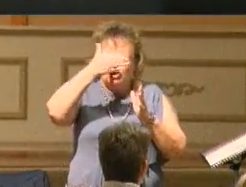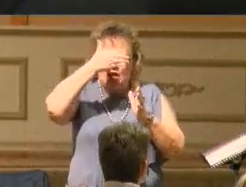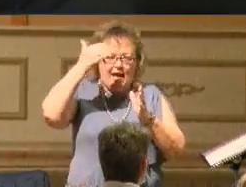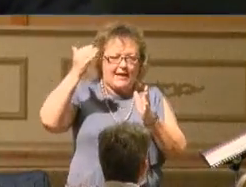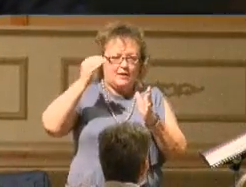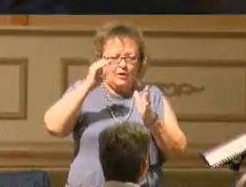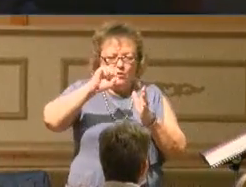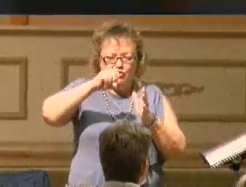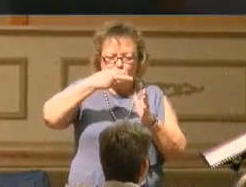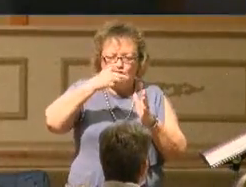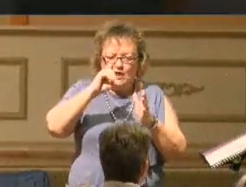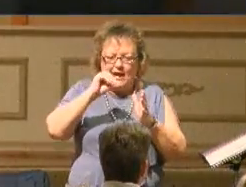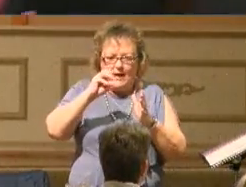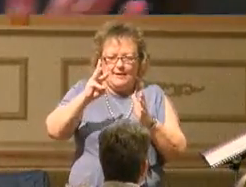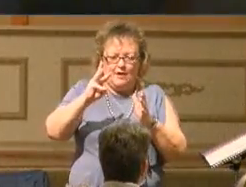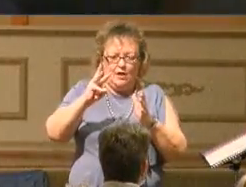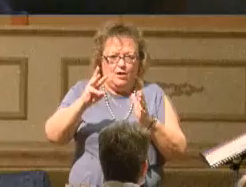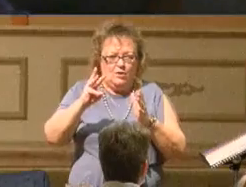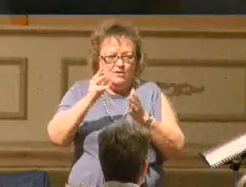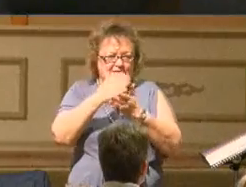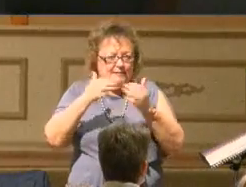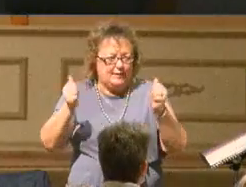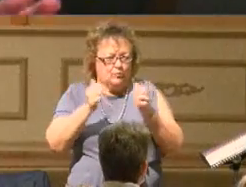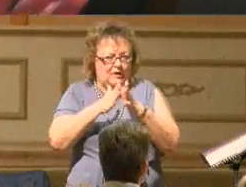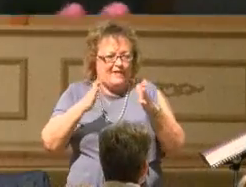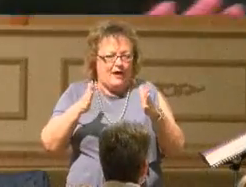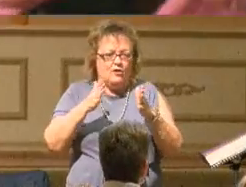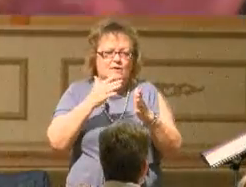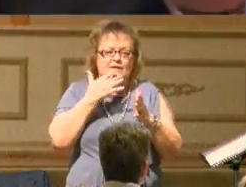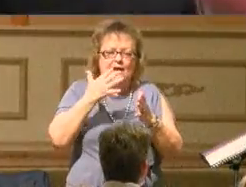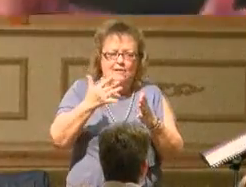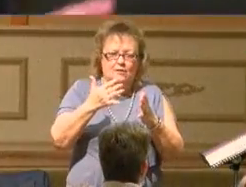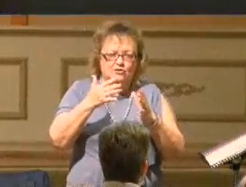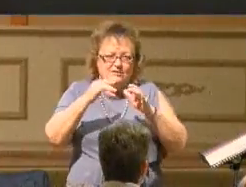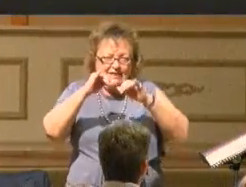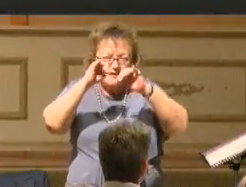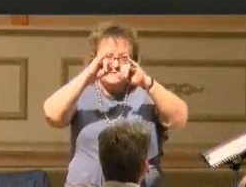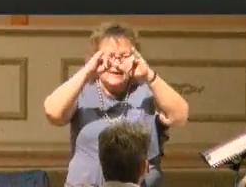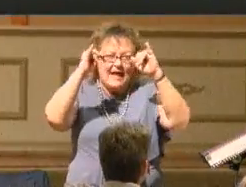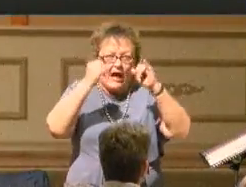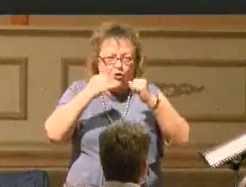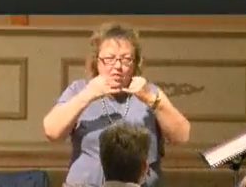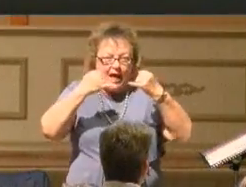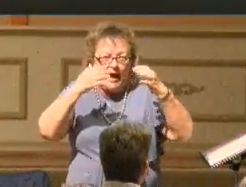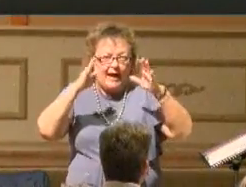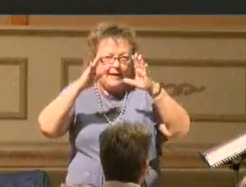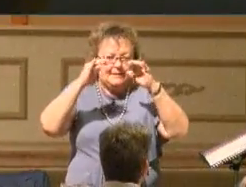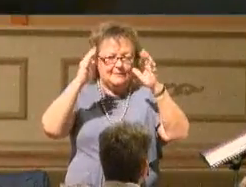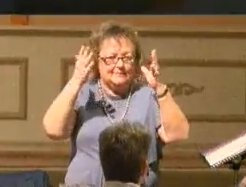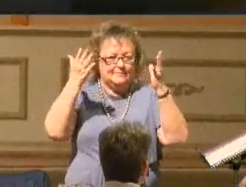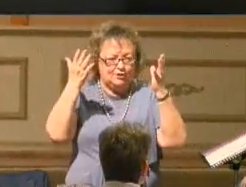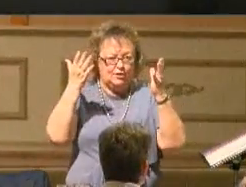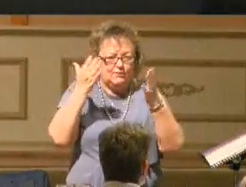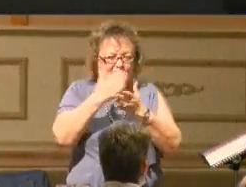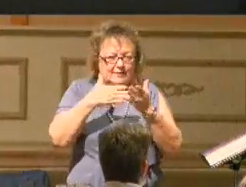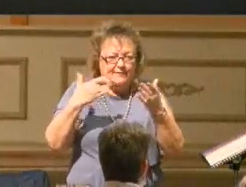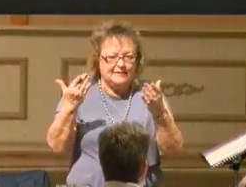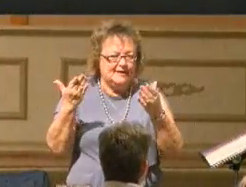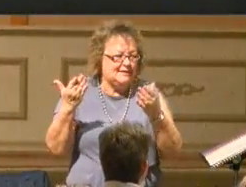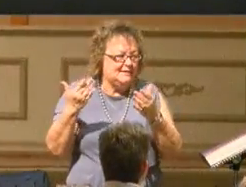just two-dimensional, something without color, something that just gives an outline of something that is